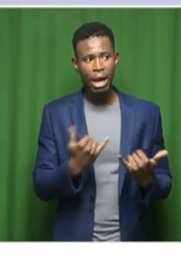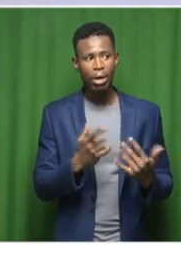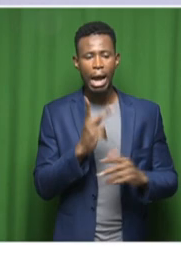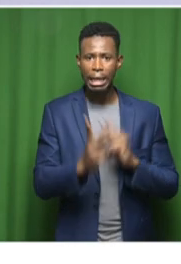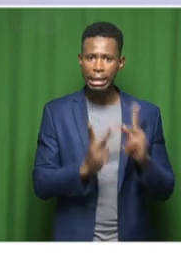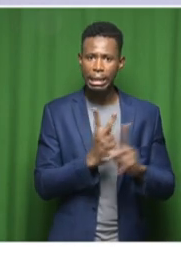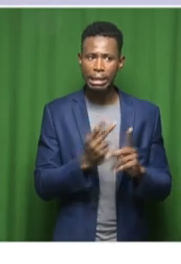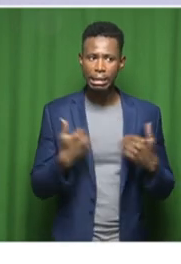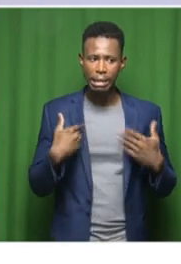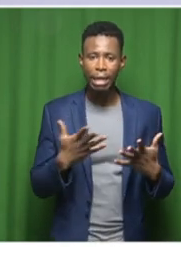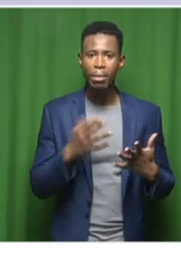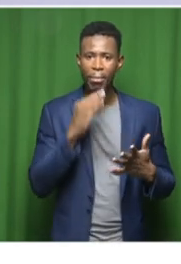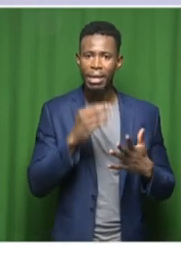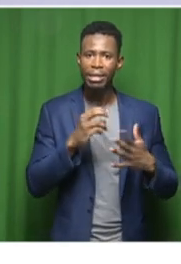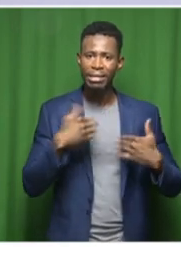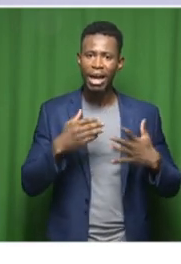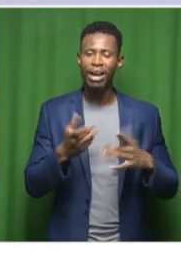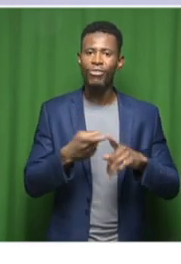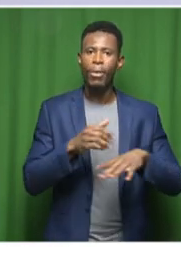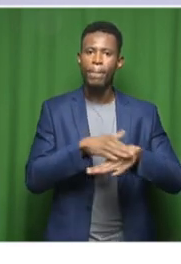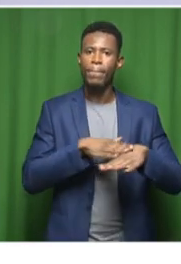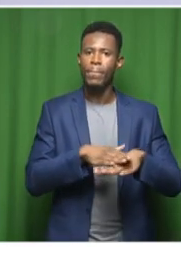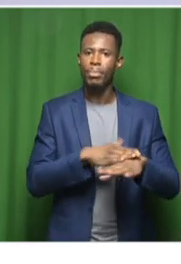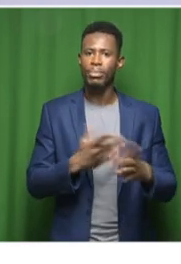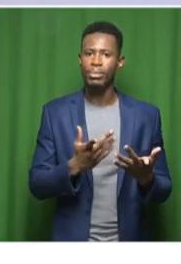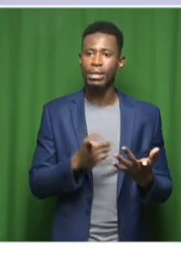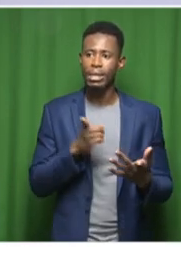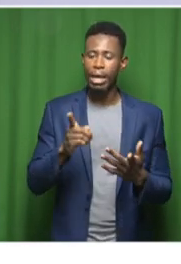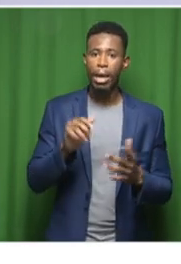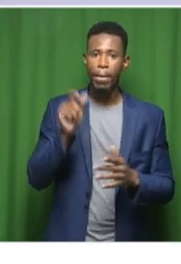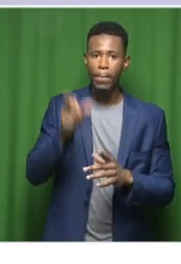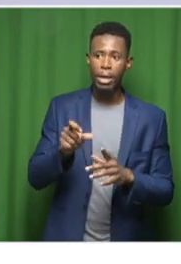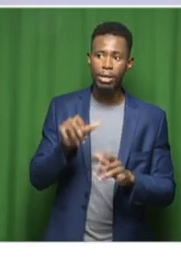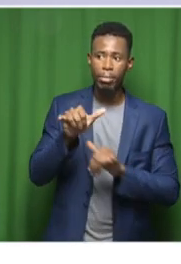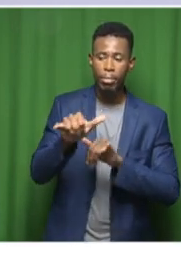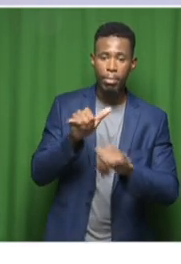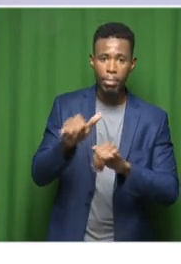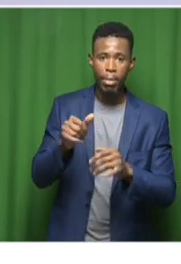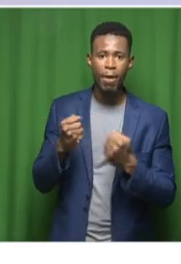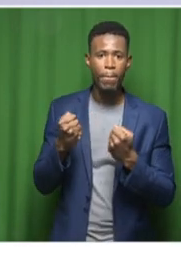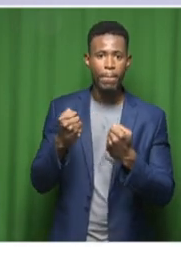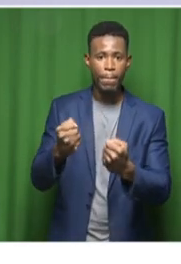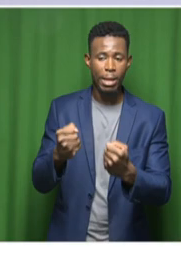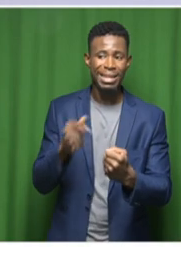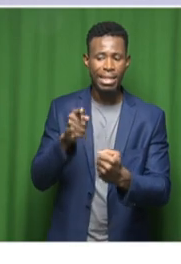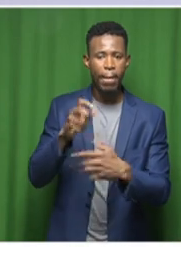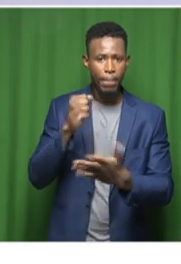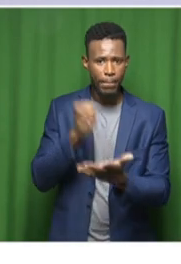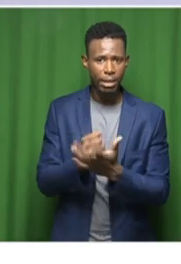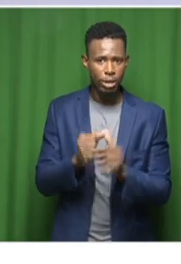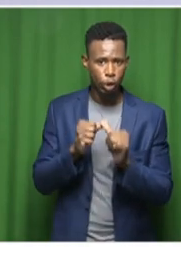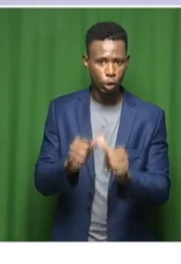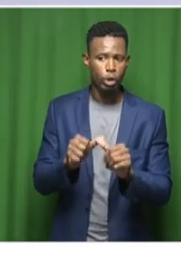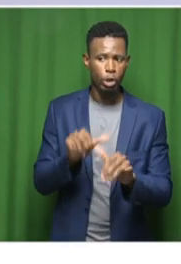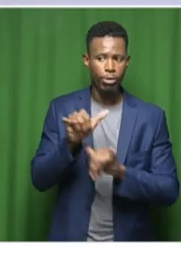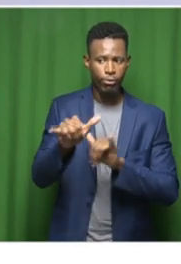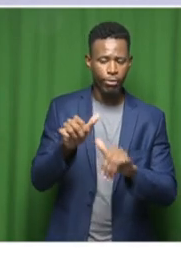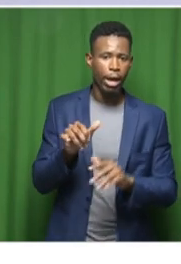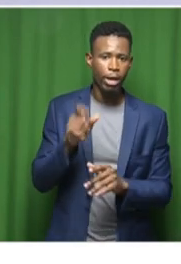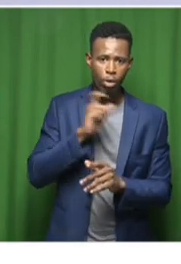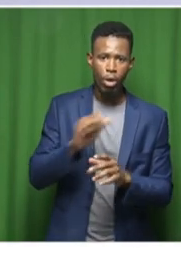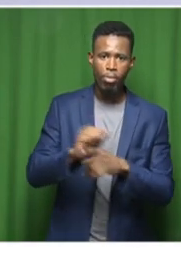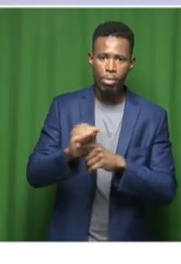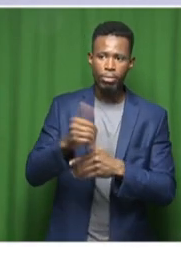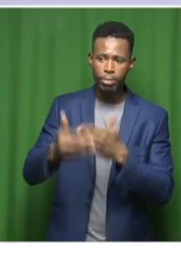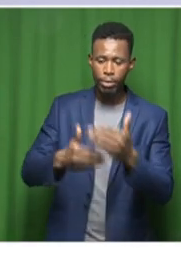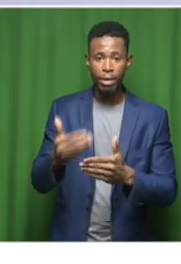for pilots, that they are kept flying. If you don't fly, then and it's costly for any airline. So they then